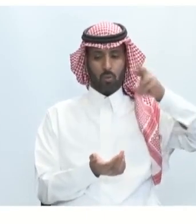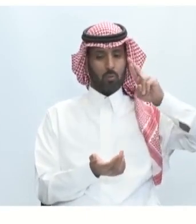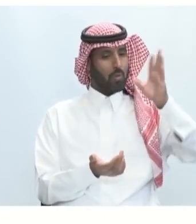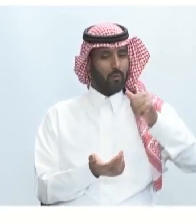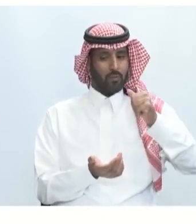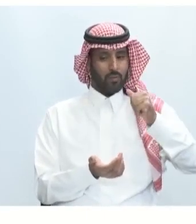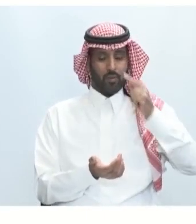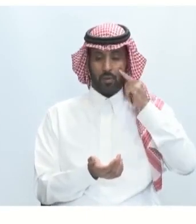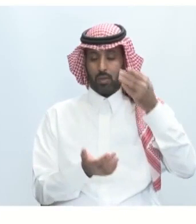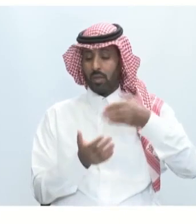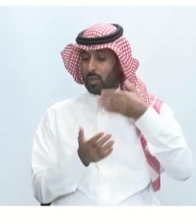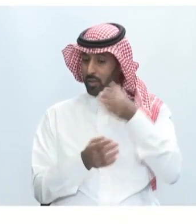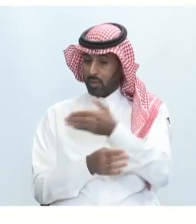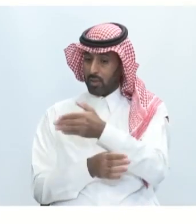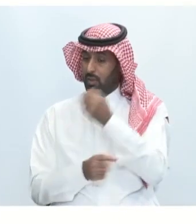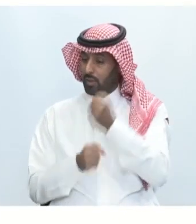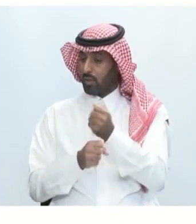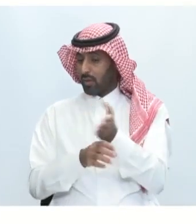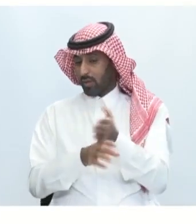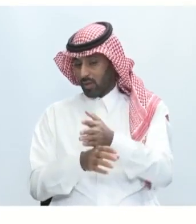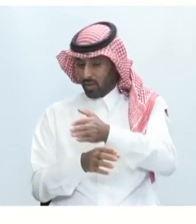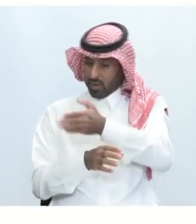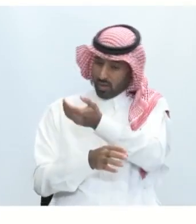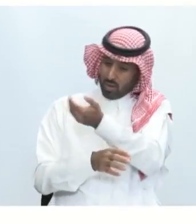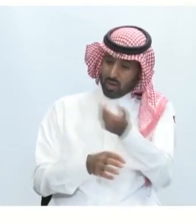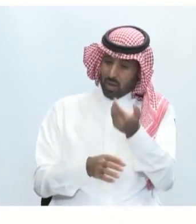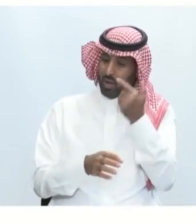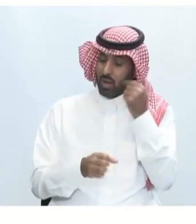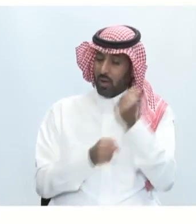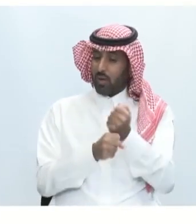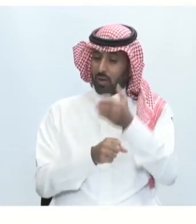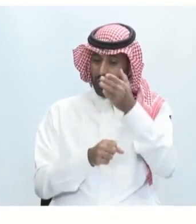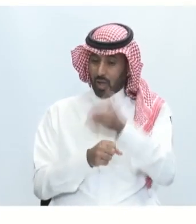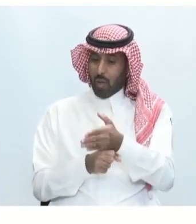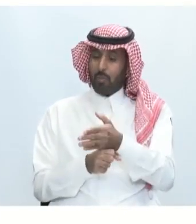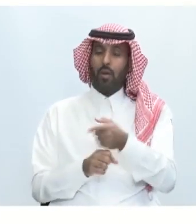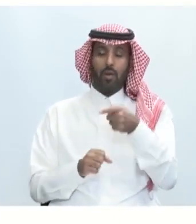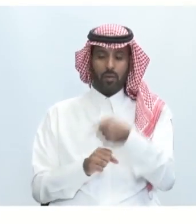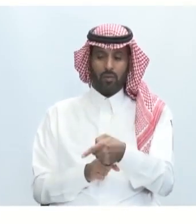then the indirect object goes before the direct object.